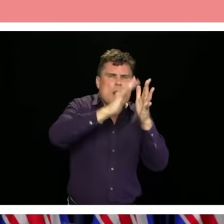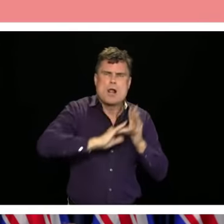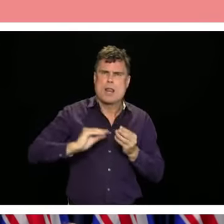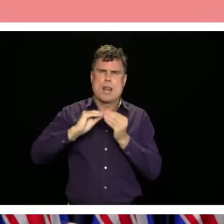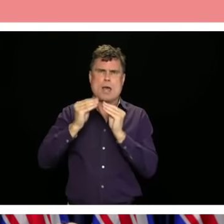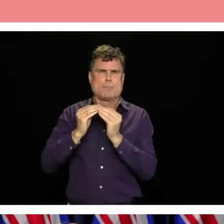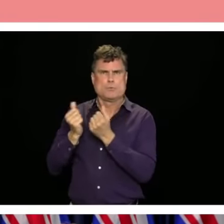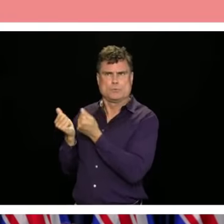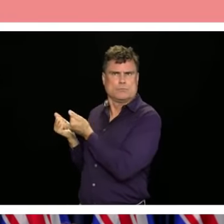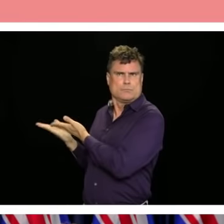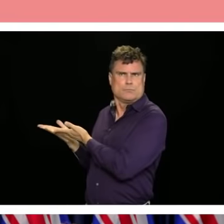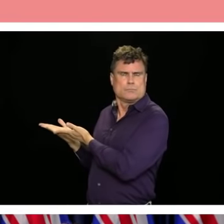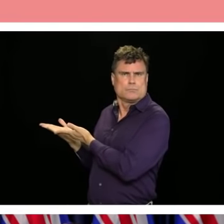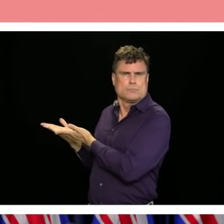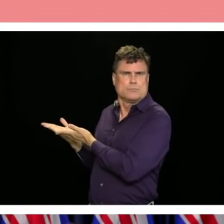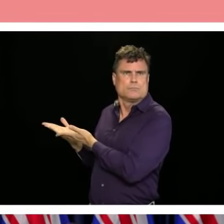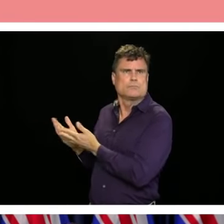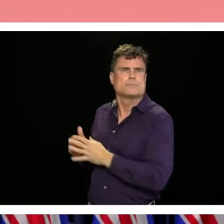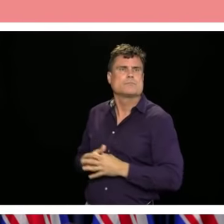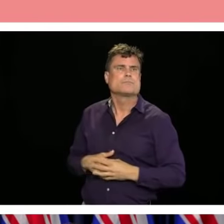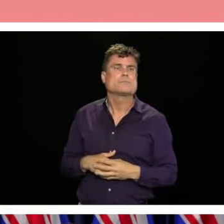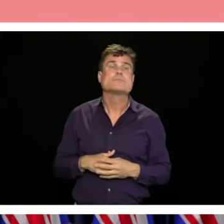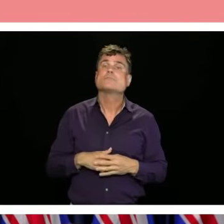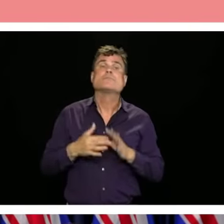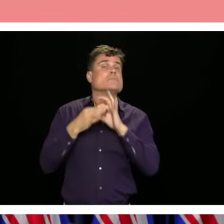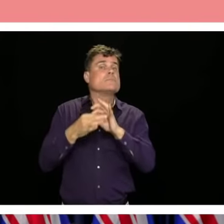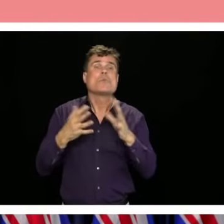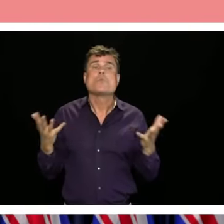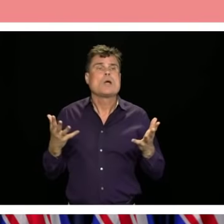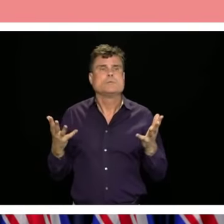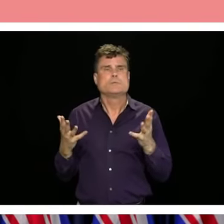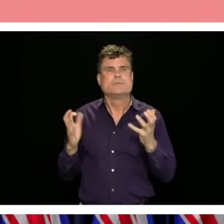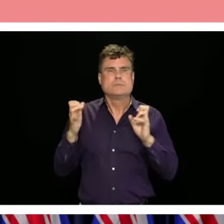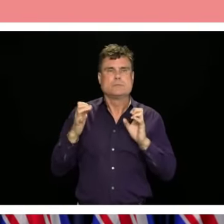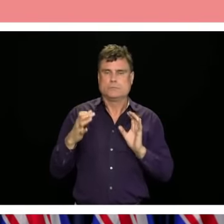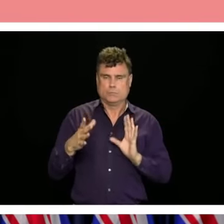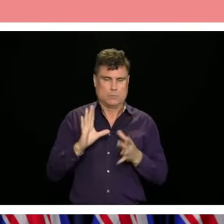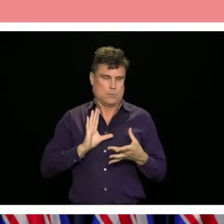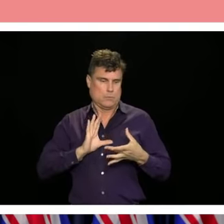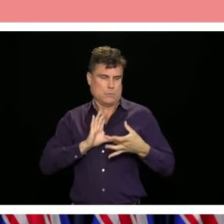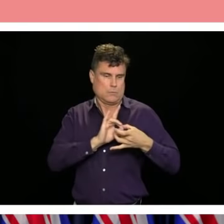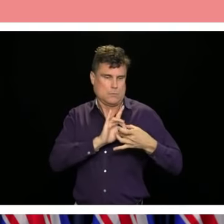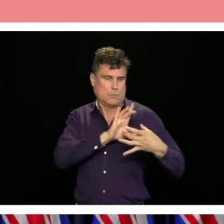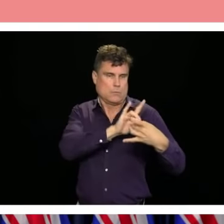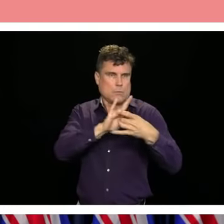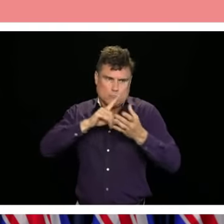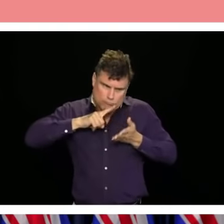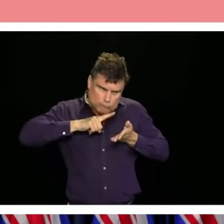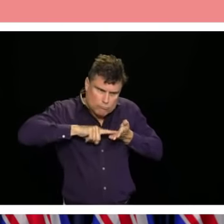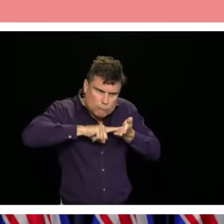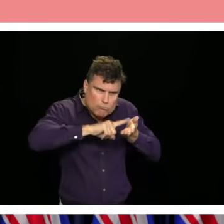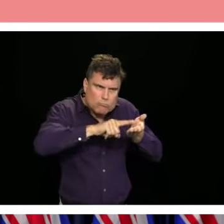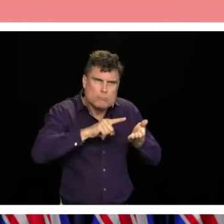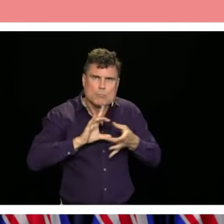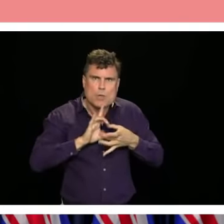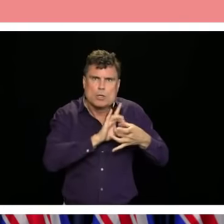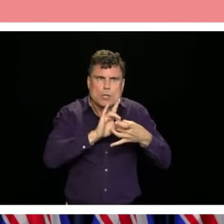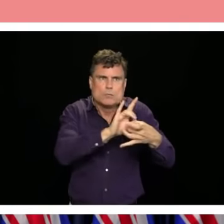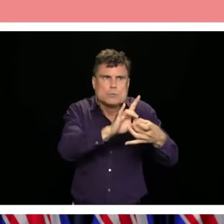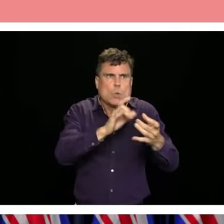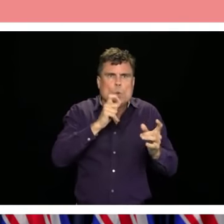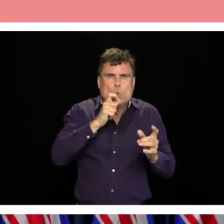to our case and contact tracing that we've been doing in British Columbia over the past few months.